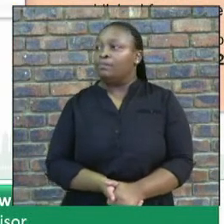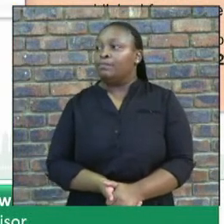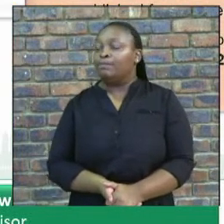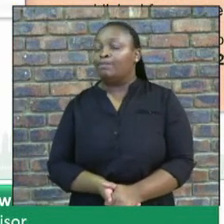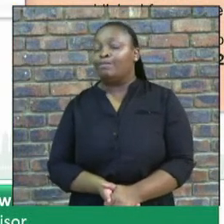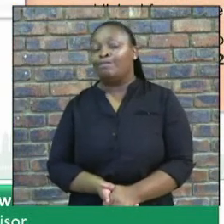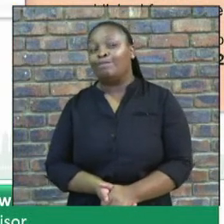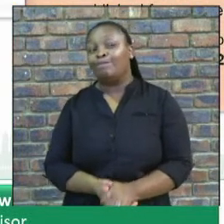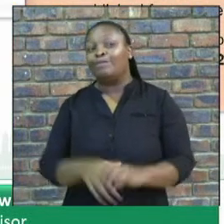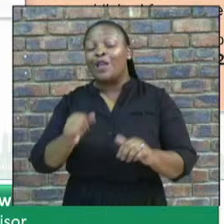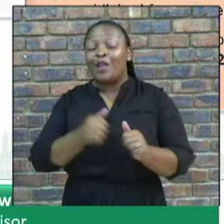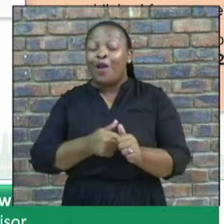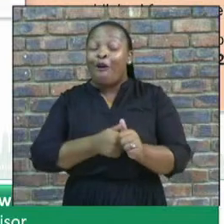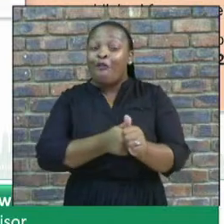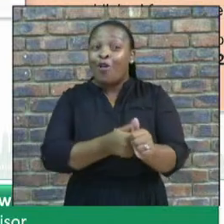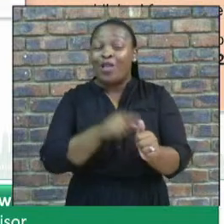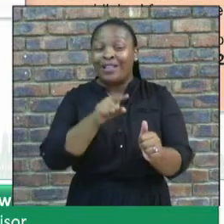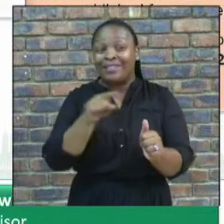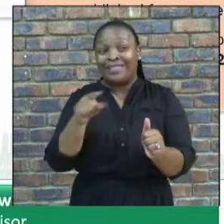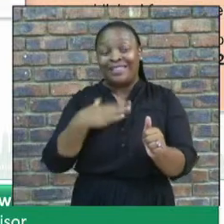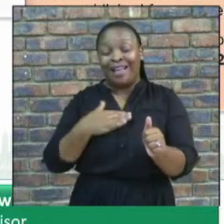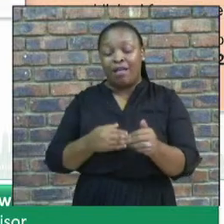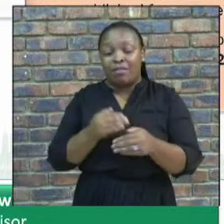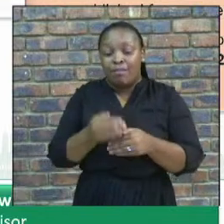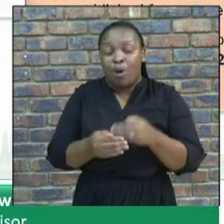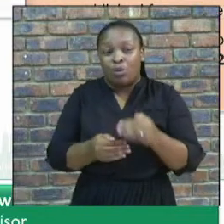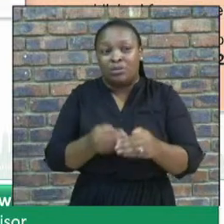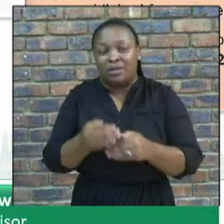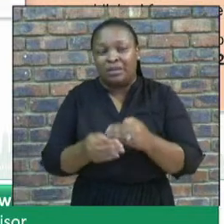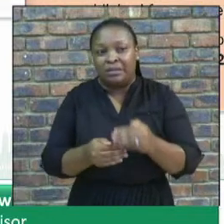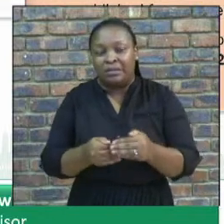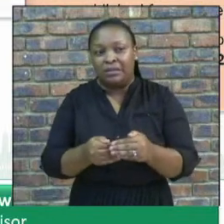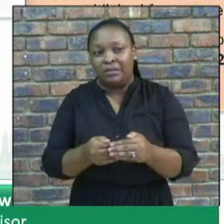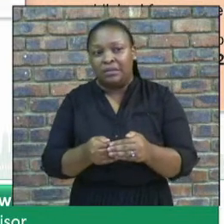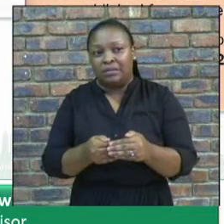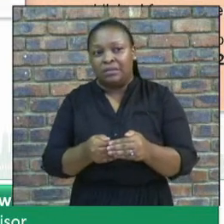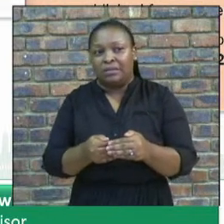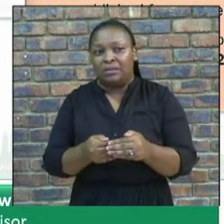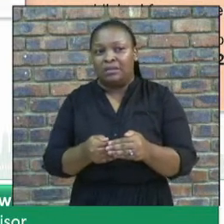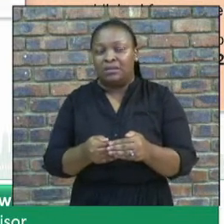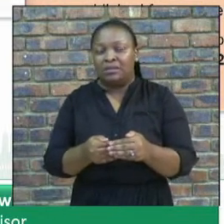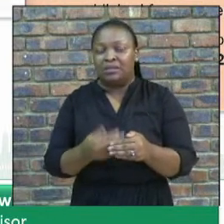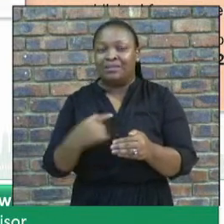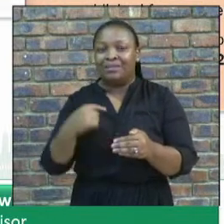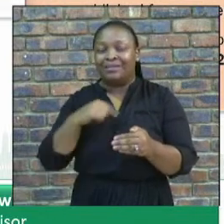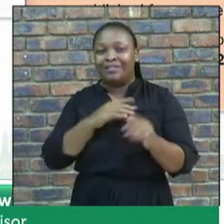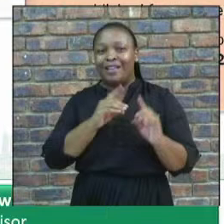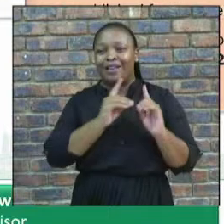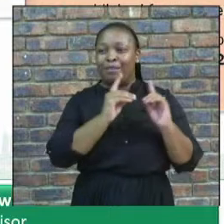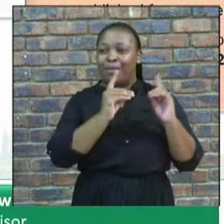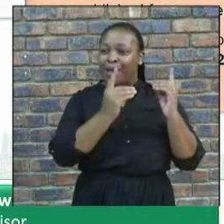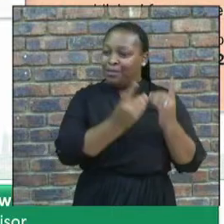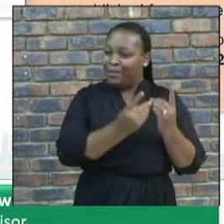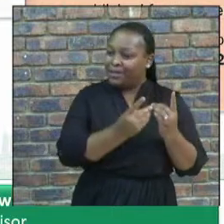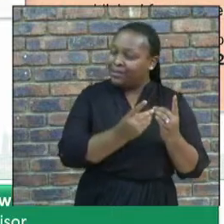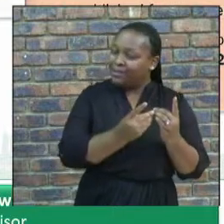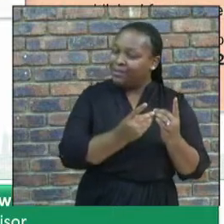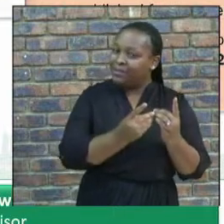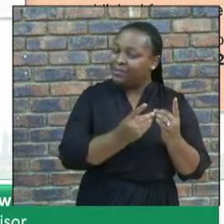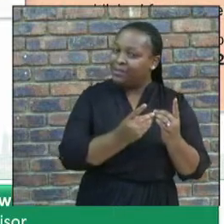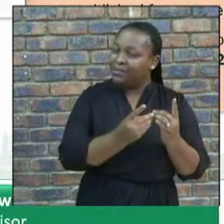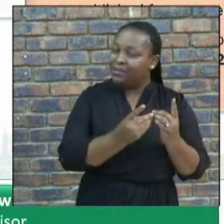following that, so in terms of the process that we have followed as the department, we have started with